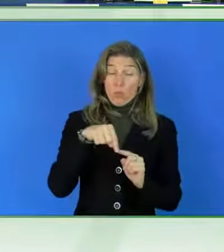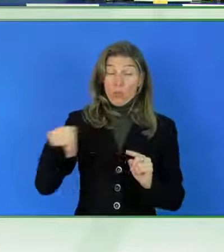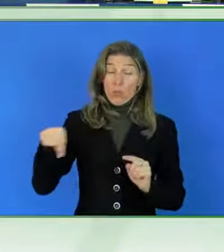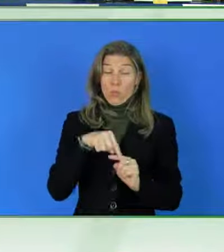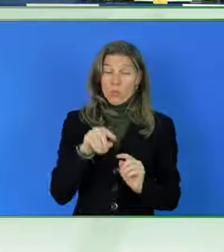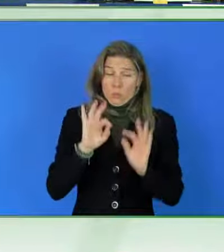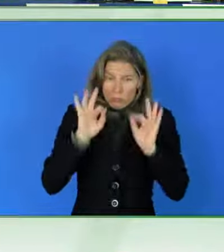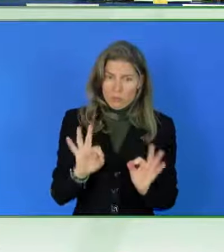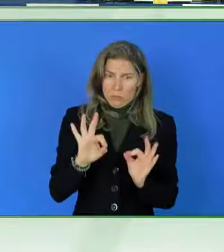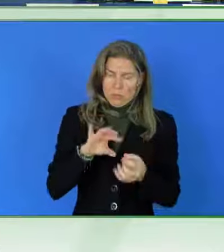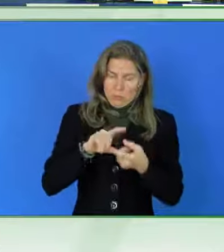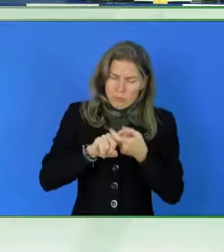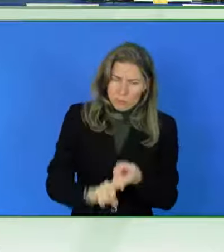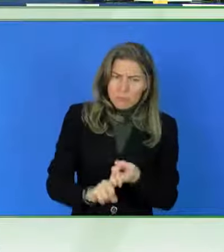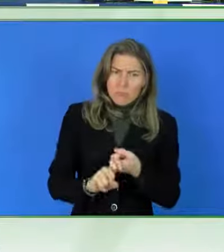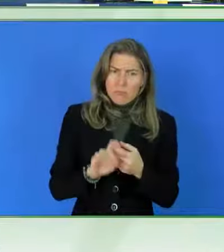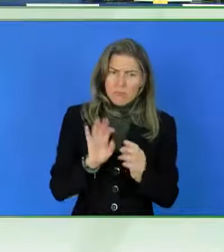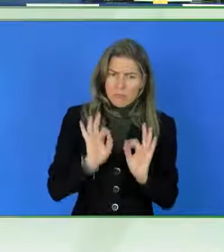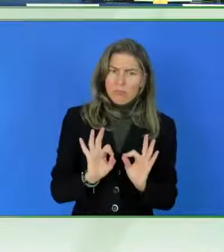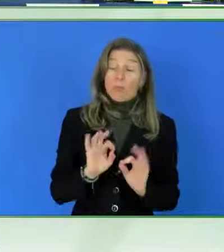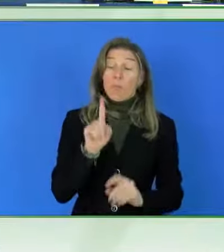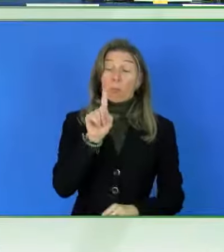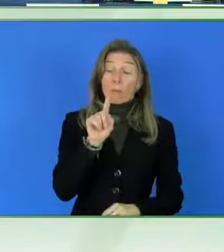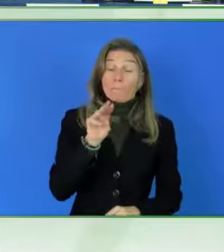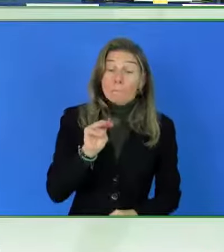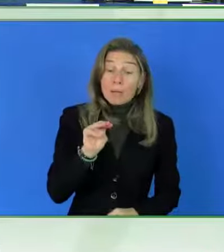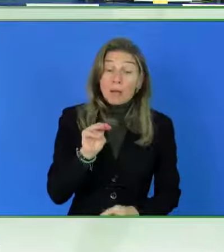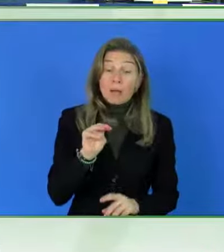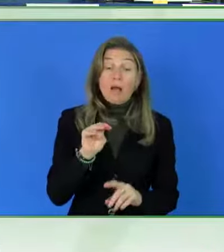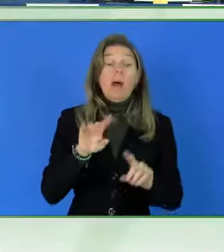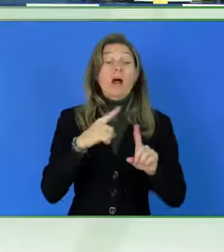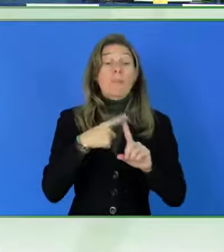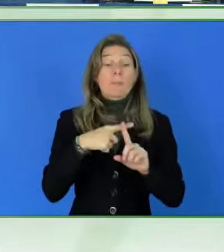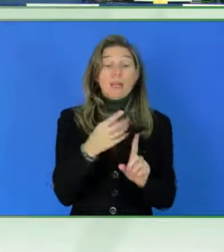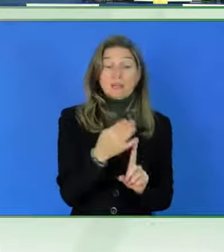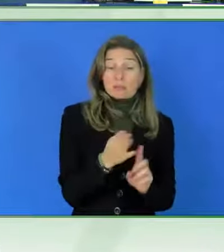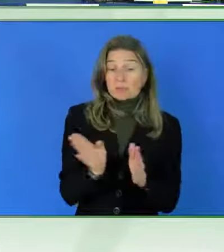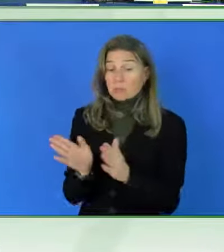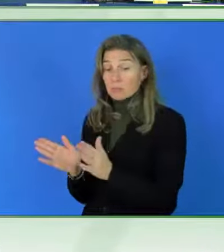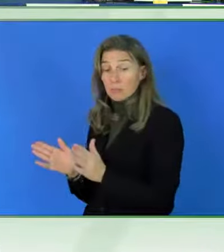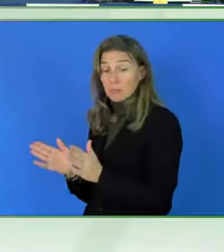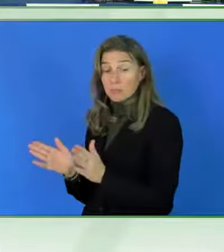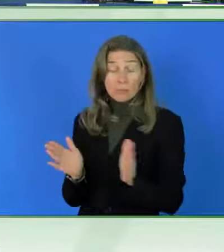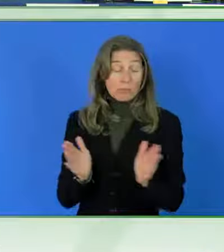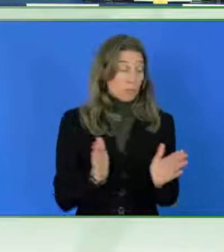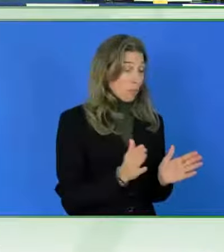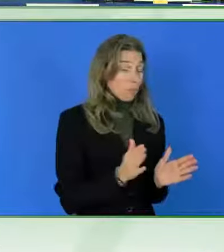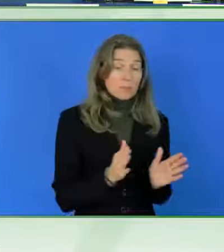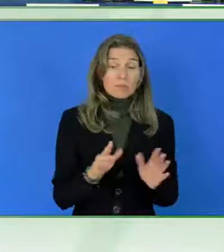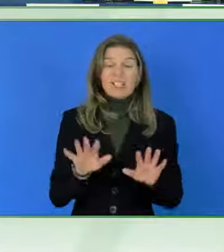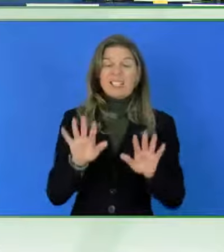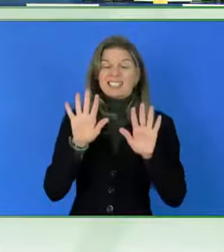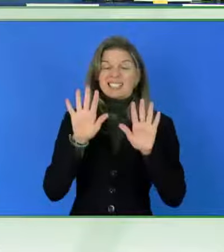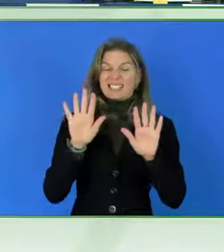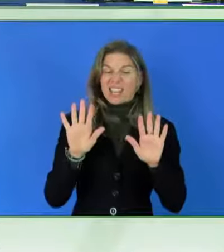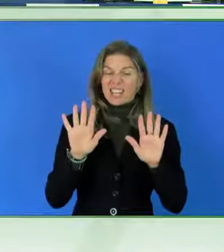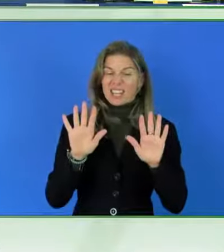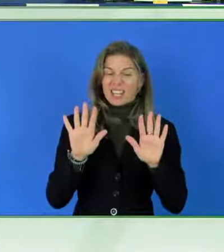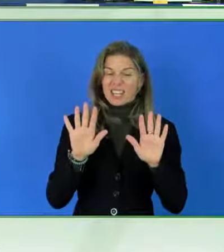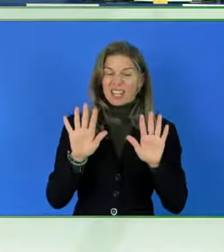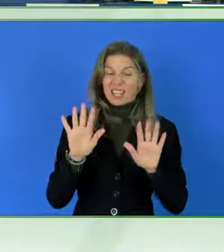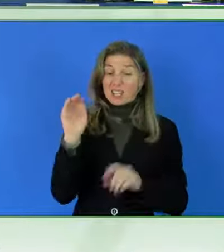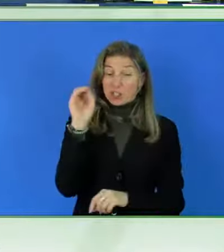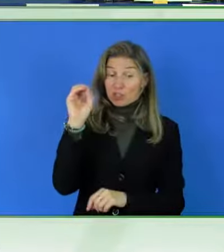mobility and independence of primarily vision-impaired people, but really we're looking to be an app for